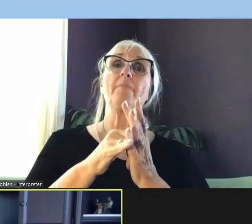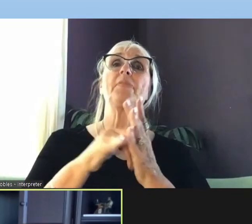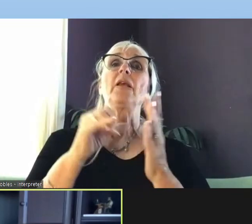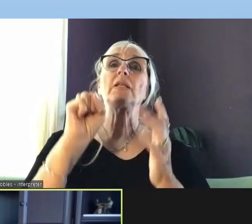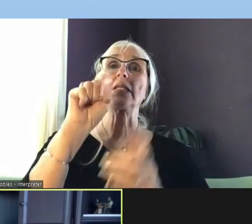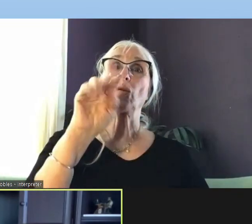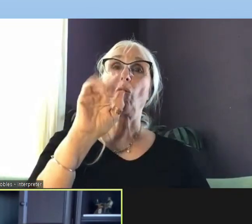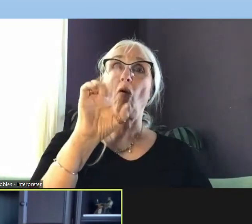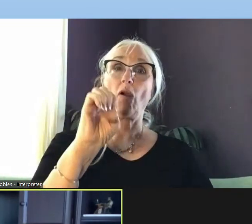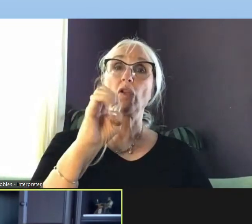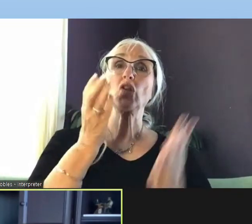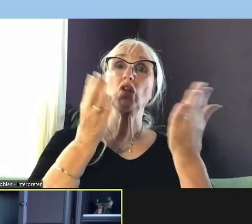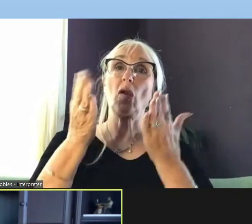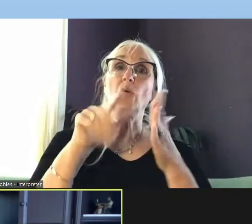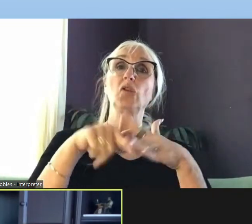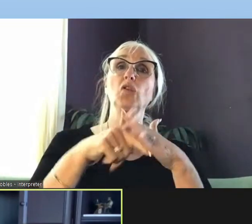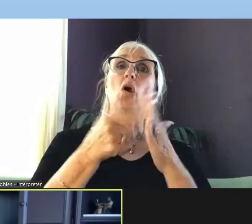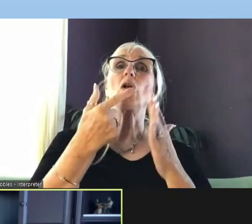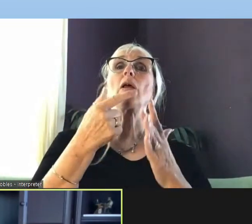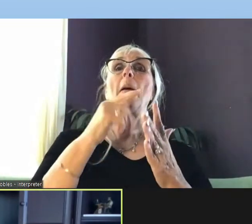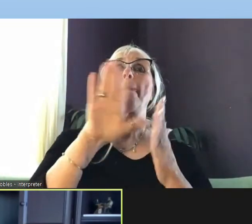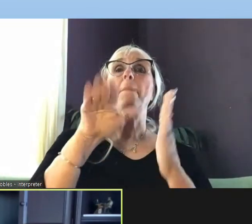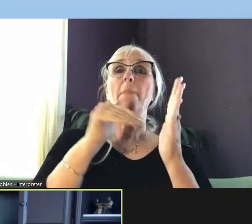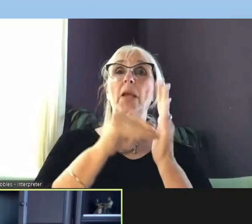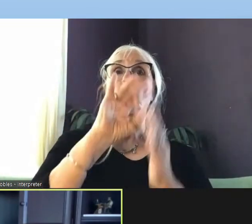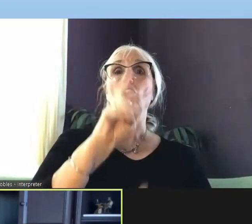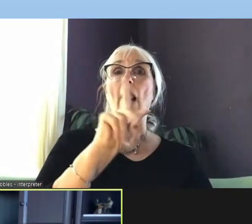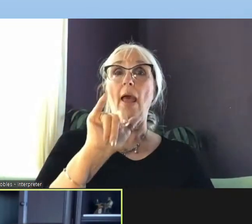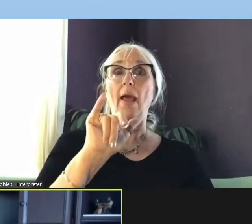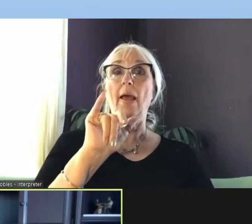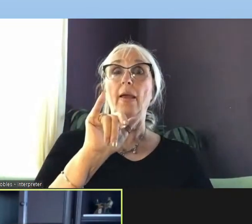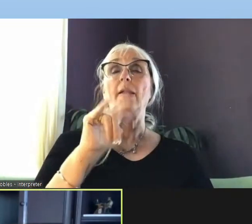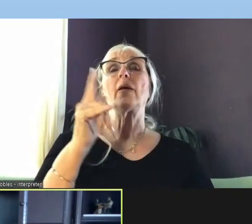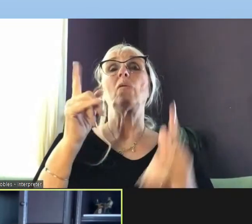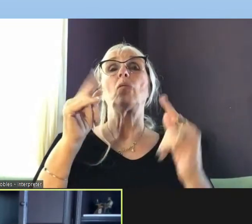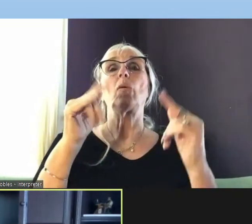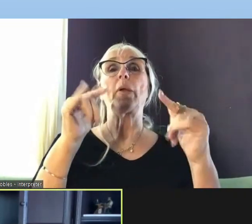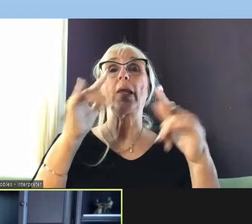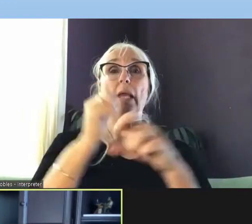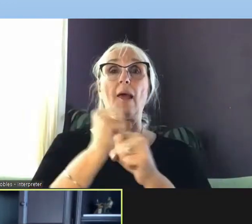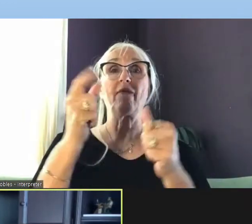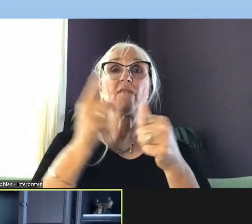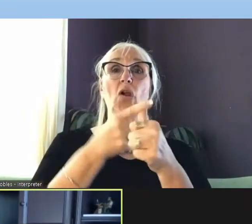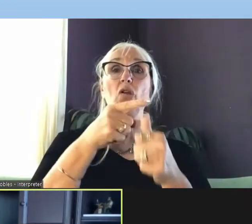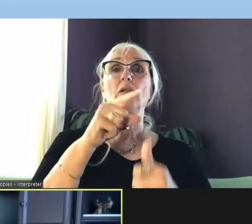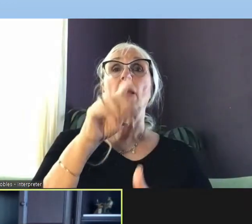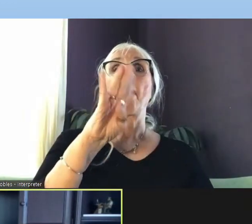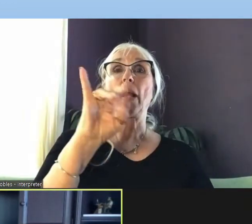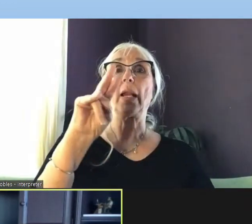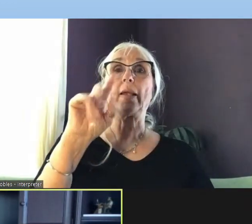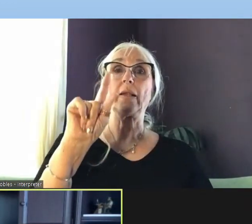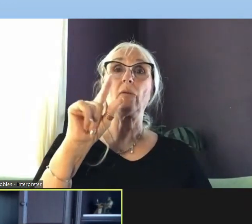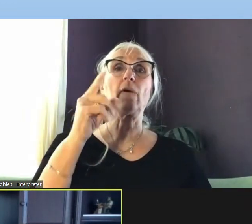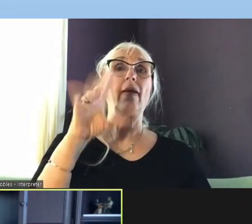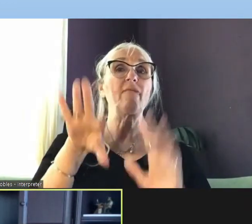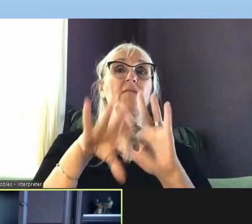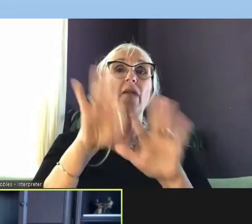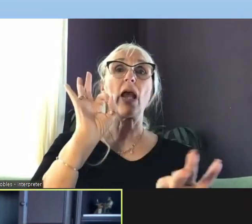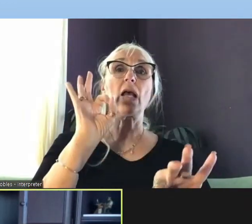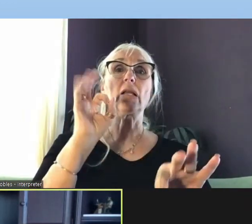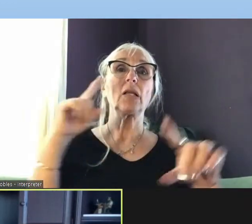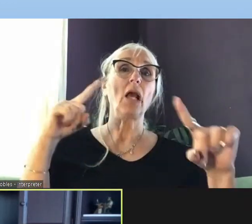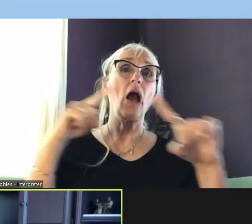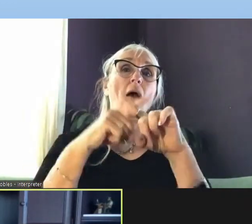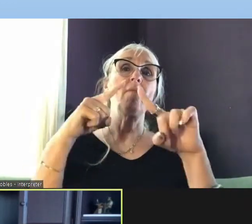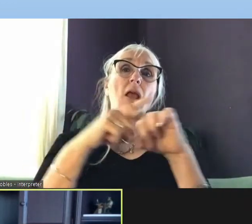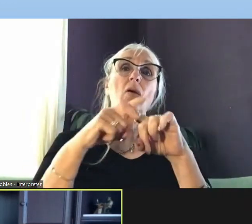services began in mid-July this year, and upon receipt of our first billing, we discovered some discrepancies there. We worked